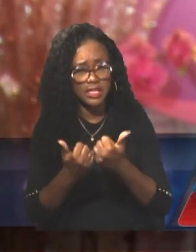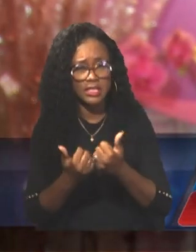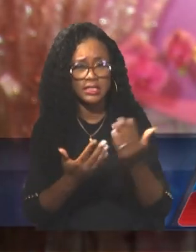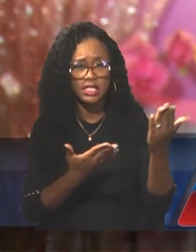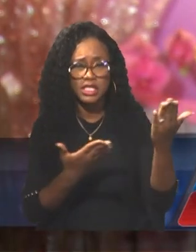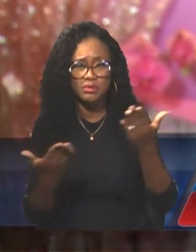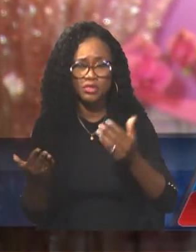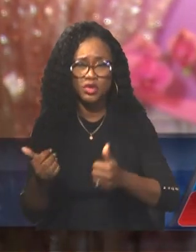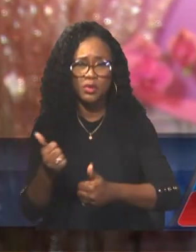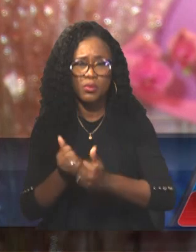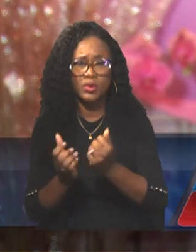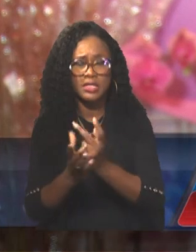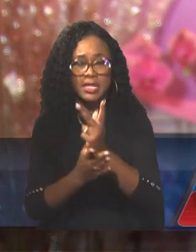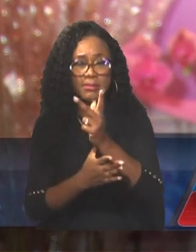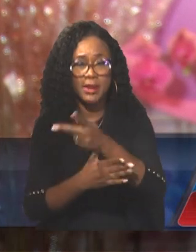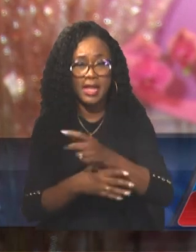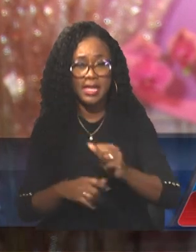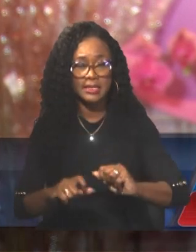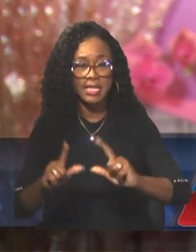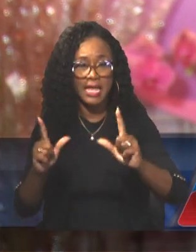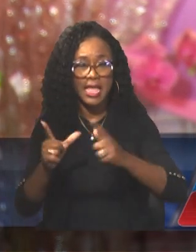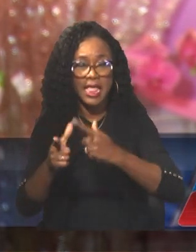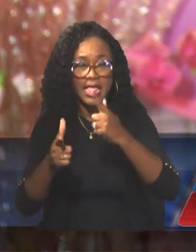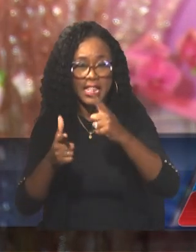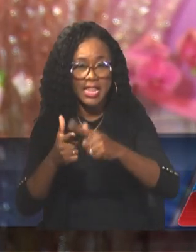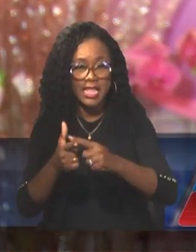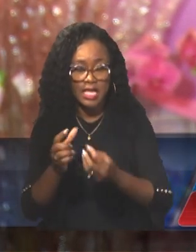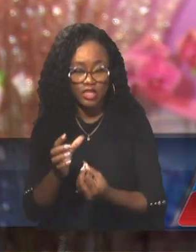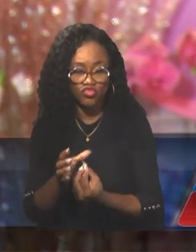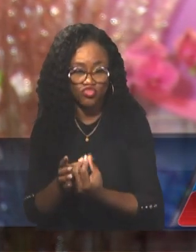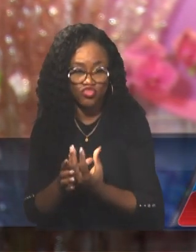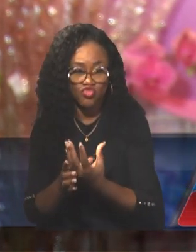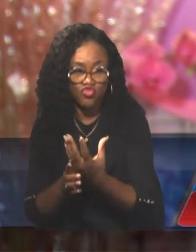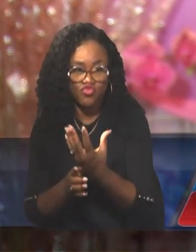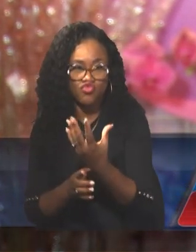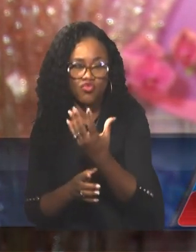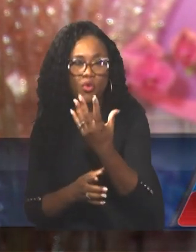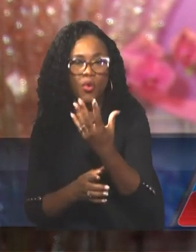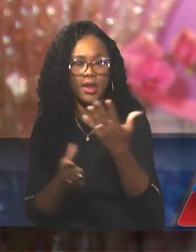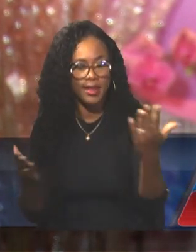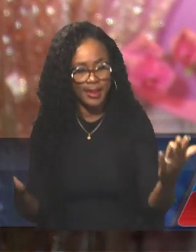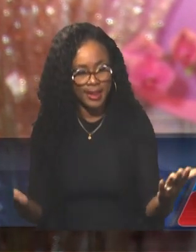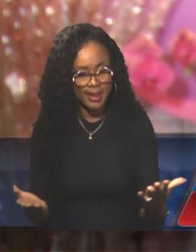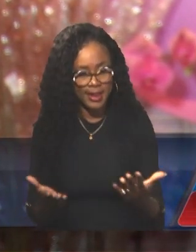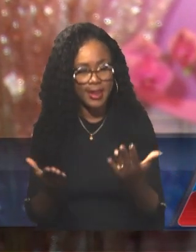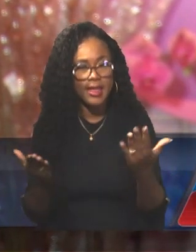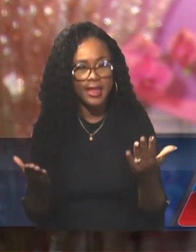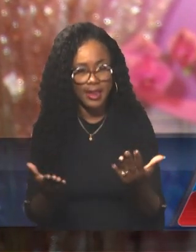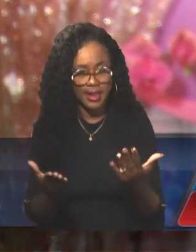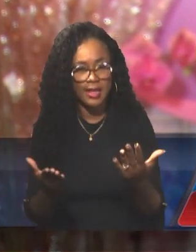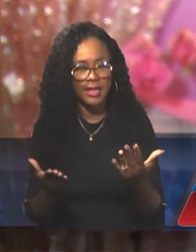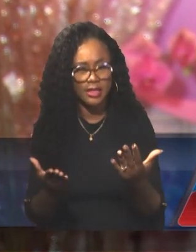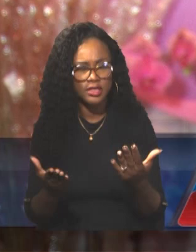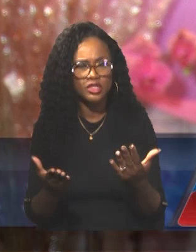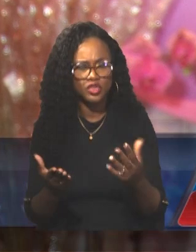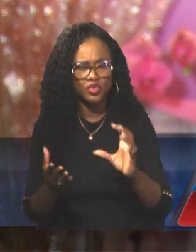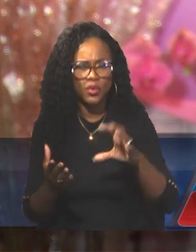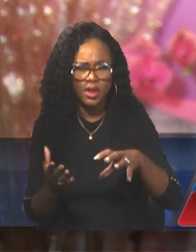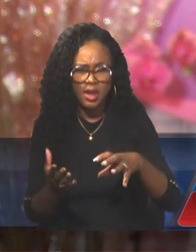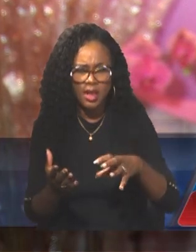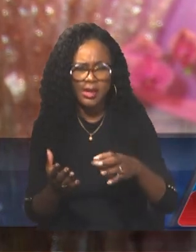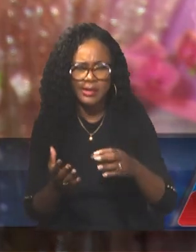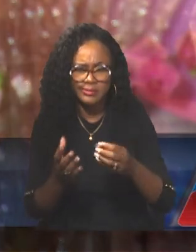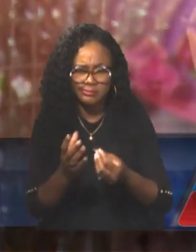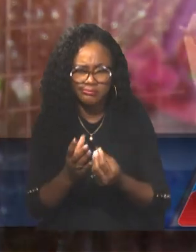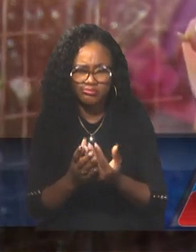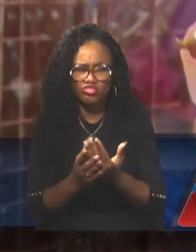of the plants live, and then we grow them out in our nursery to get them acclimatized to our humidity and our